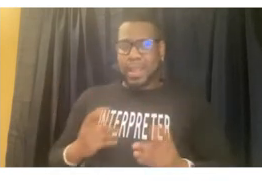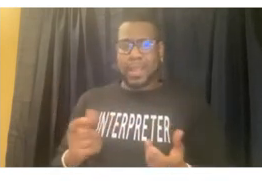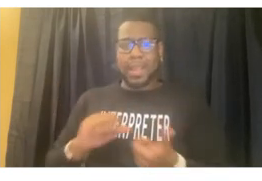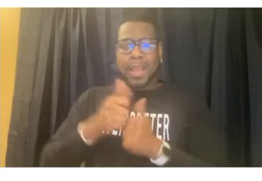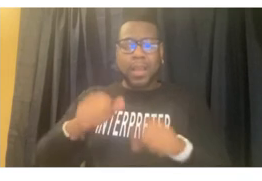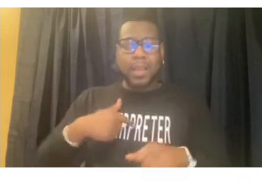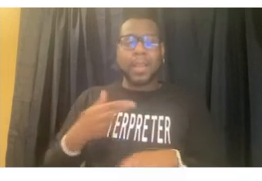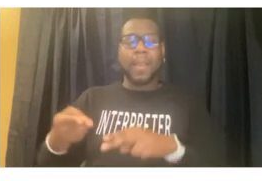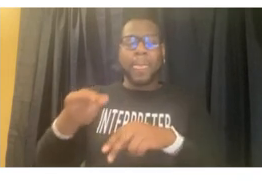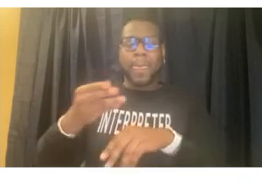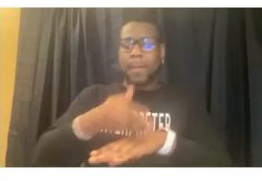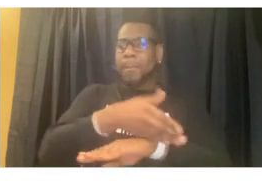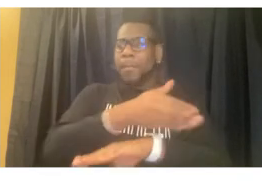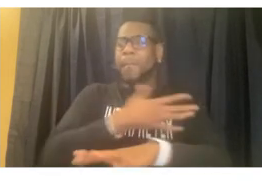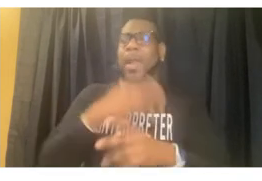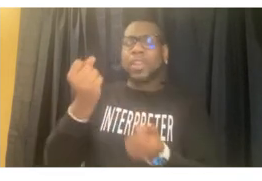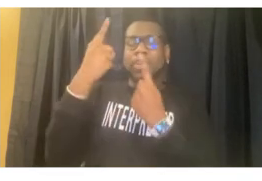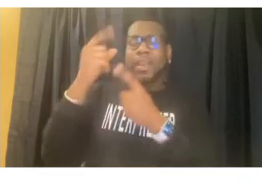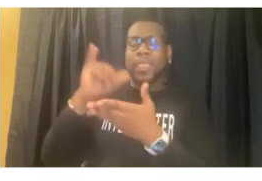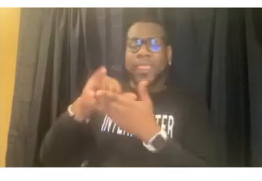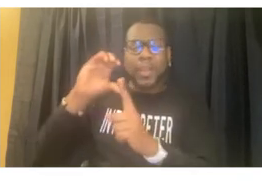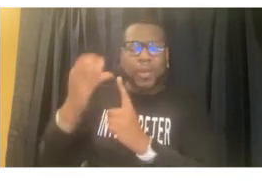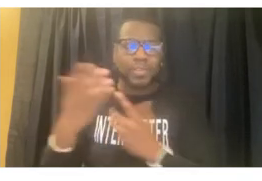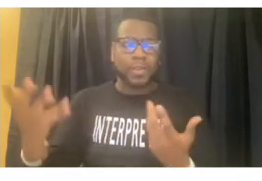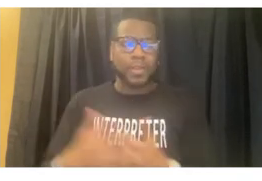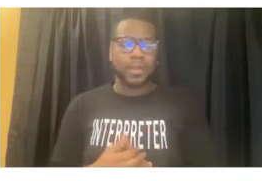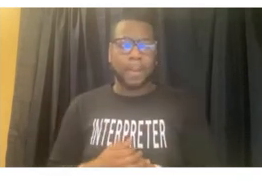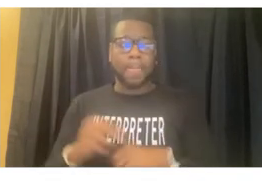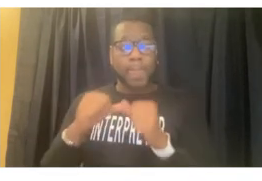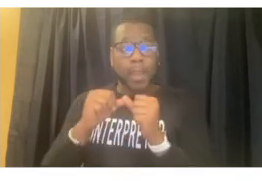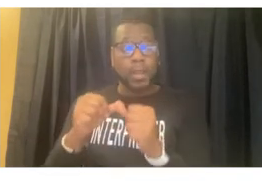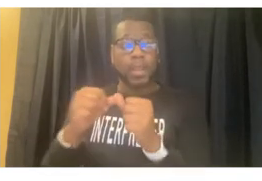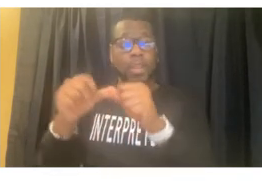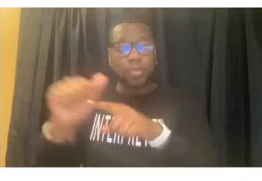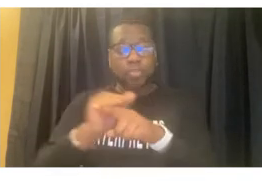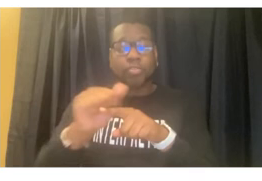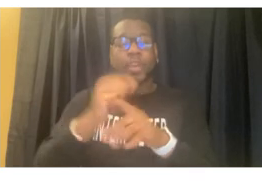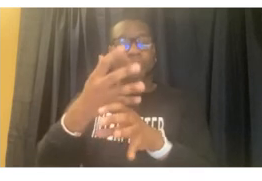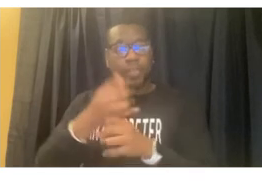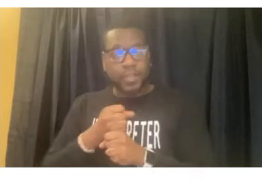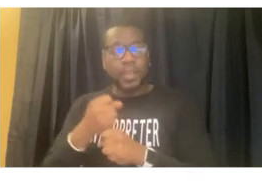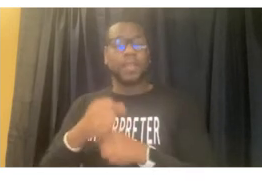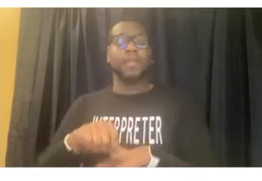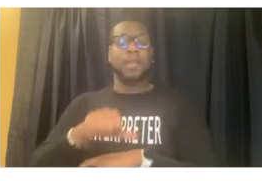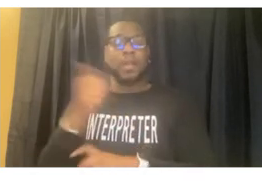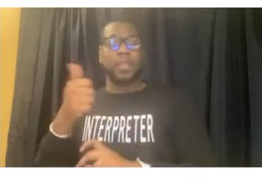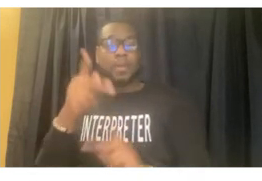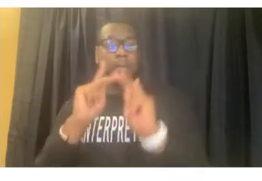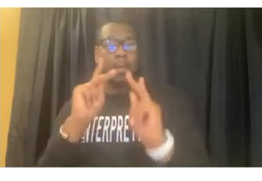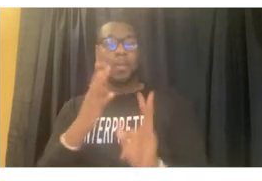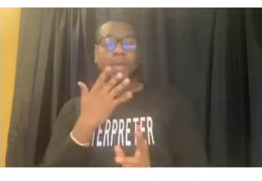serve this population? Continue to get trained by fellow providers in the field that are folks of color who can expand your knowledge beyond the